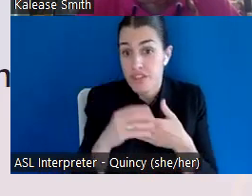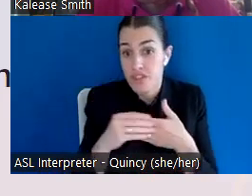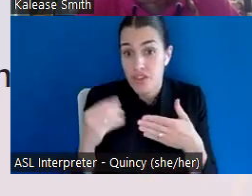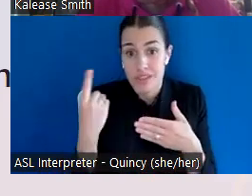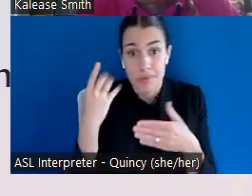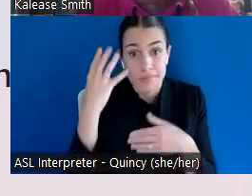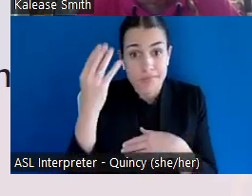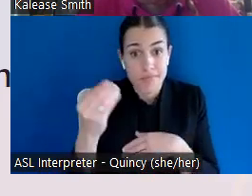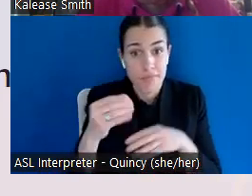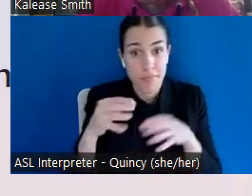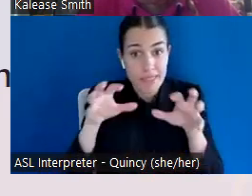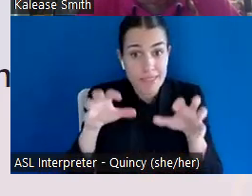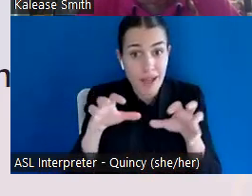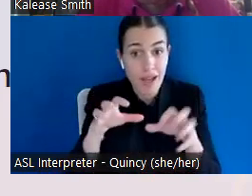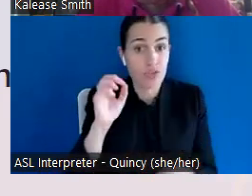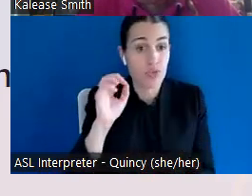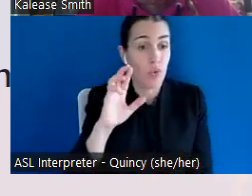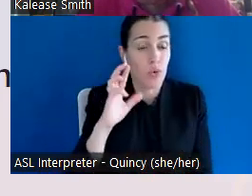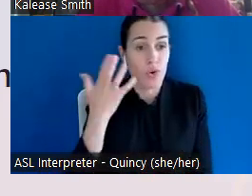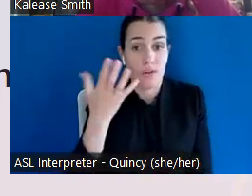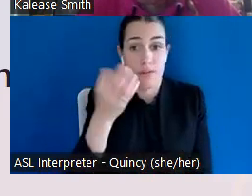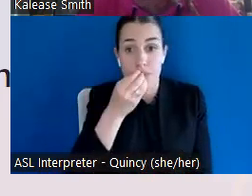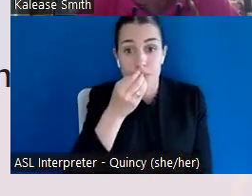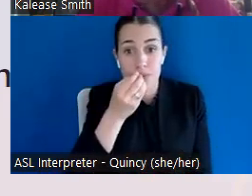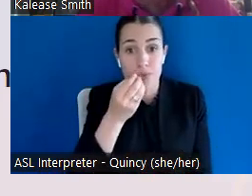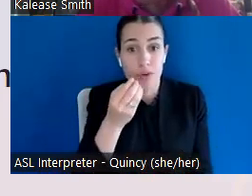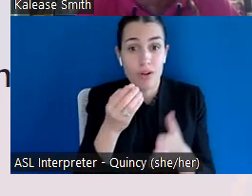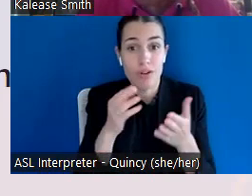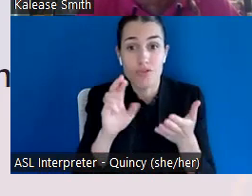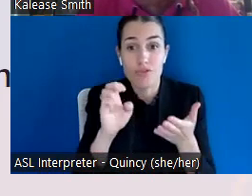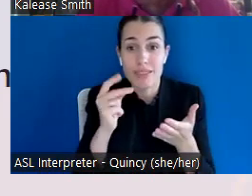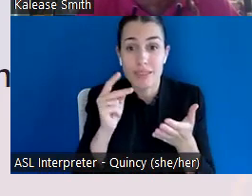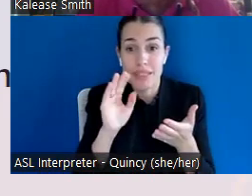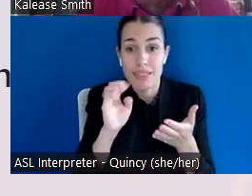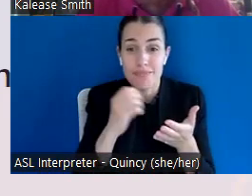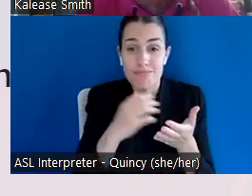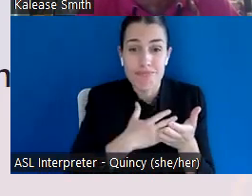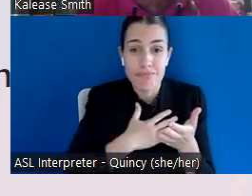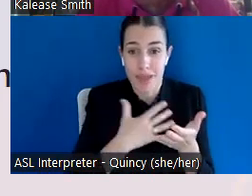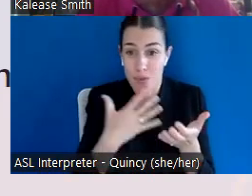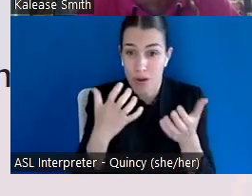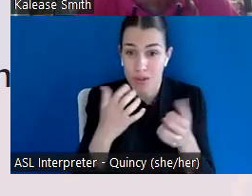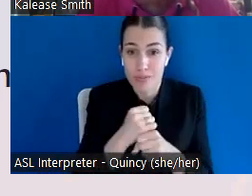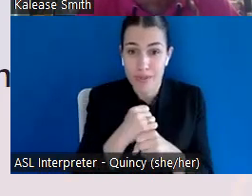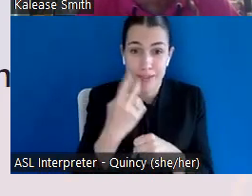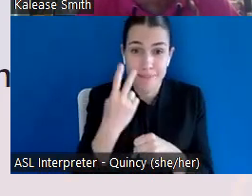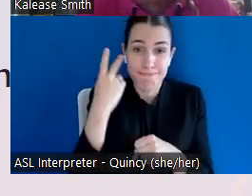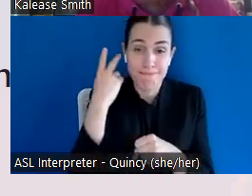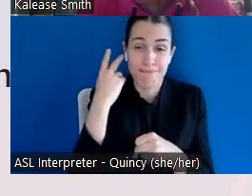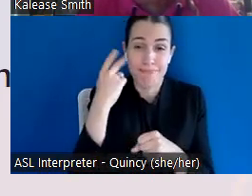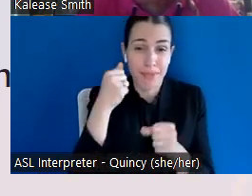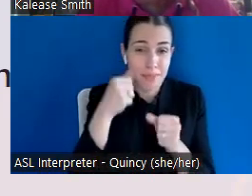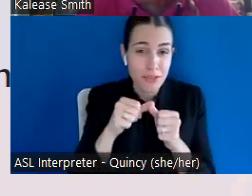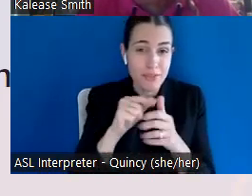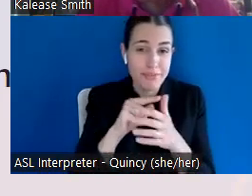massage, or they can get food for a recipe that's very nostalgic and heartwarming for them. So really just trying to acknowledge